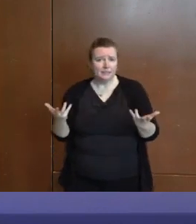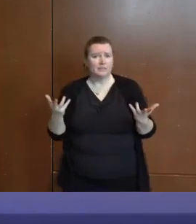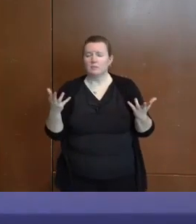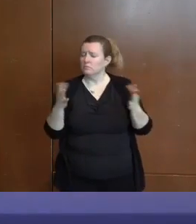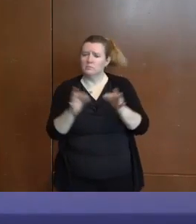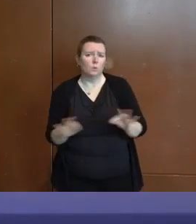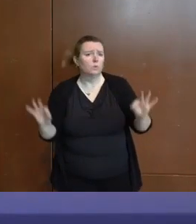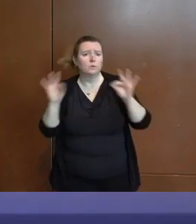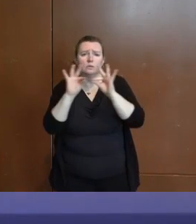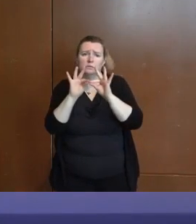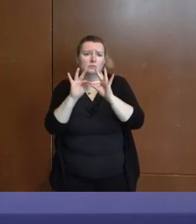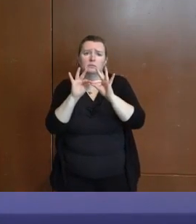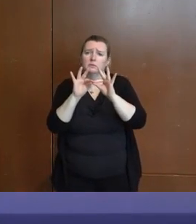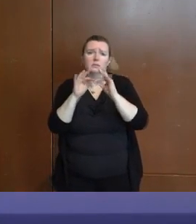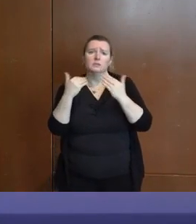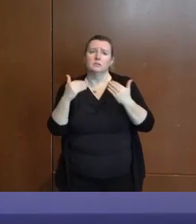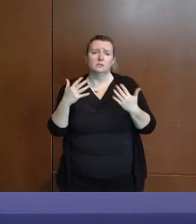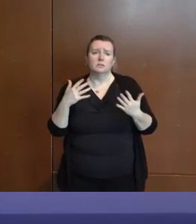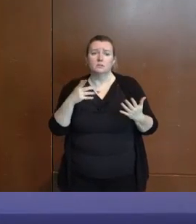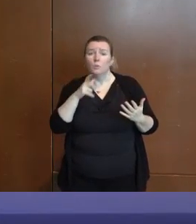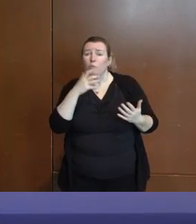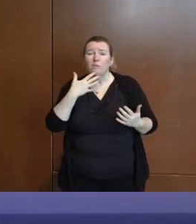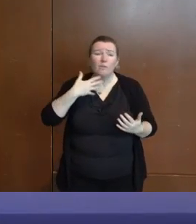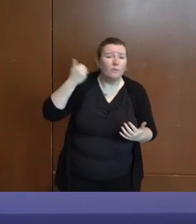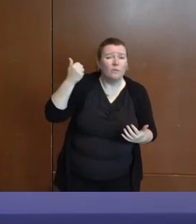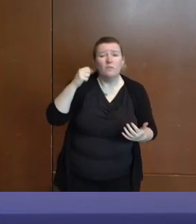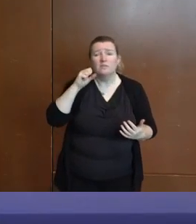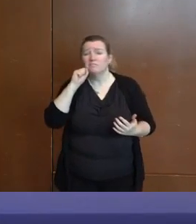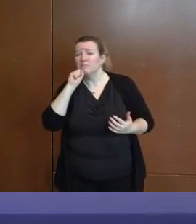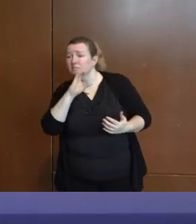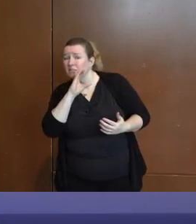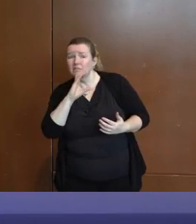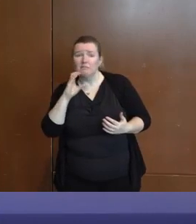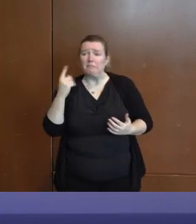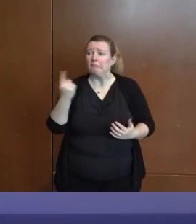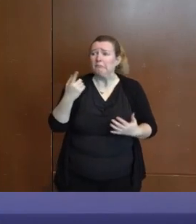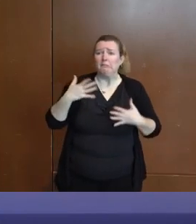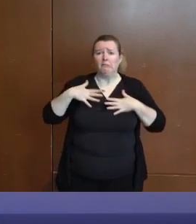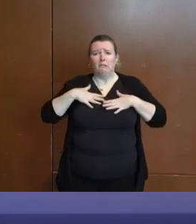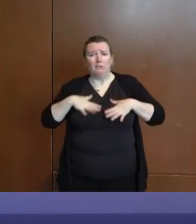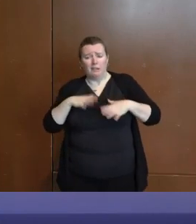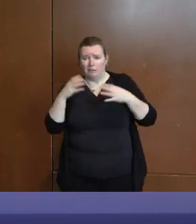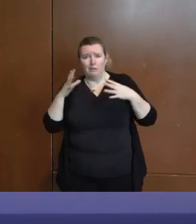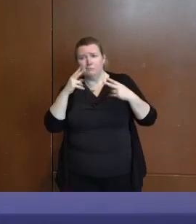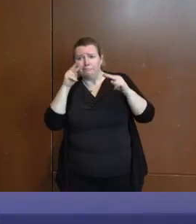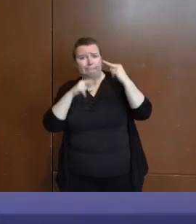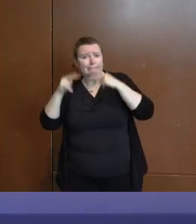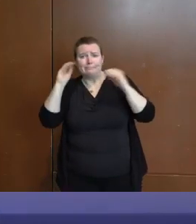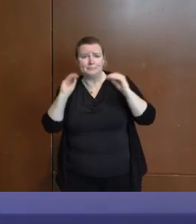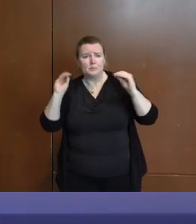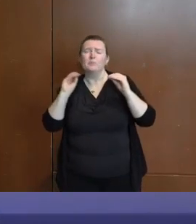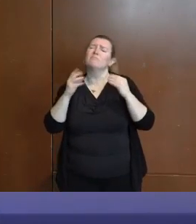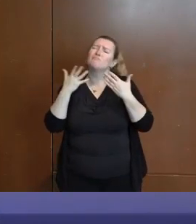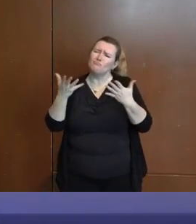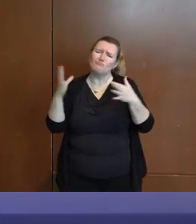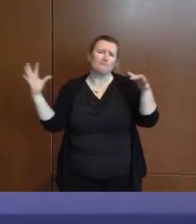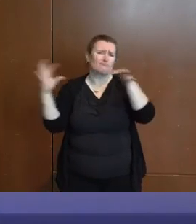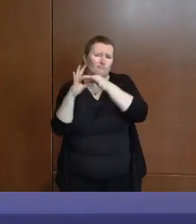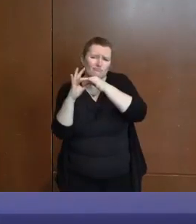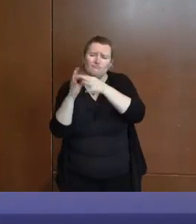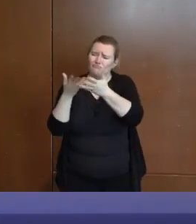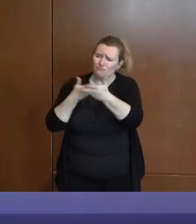not. It's not easy on any of us, the average New Jerseyan. Think about folks who enter this with whatever